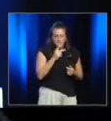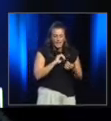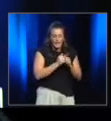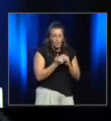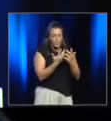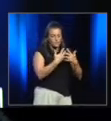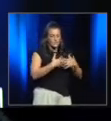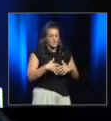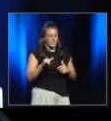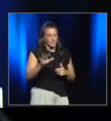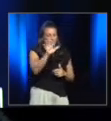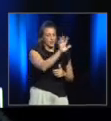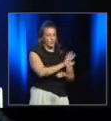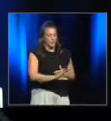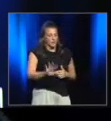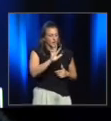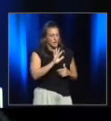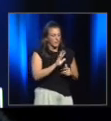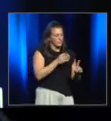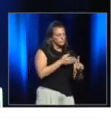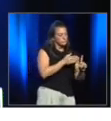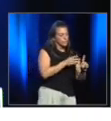area. So,